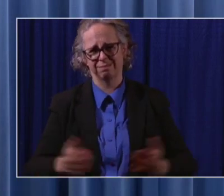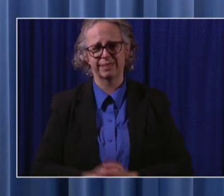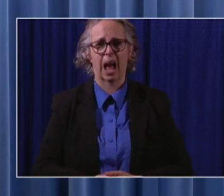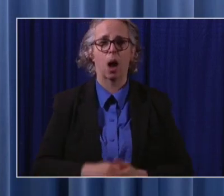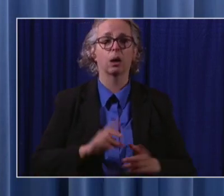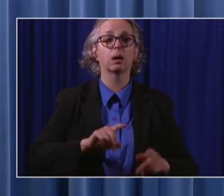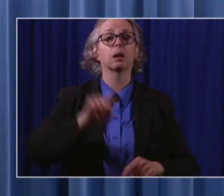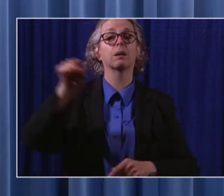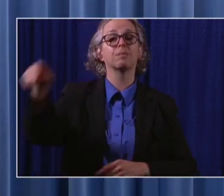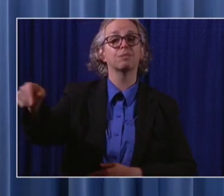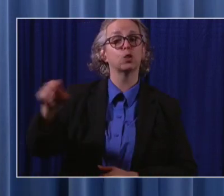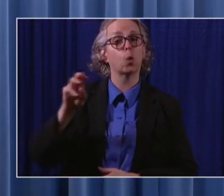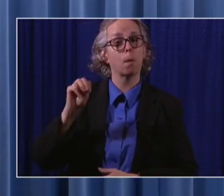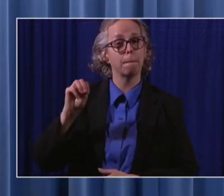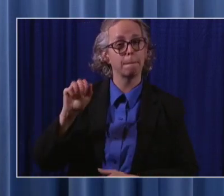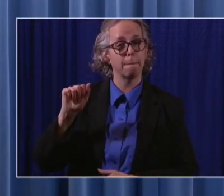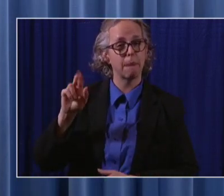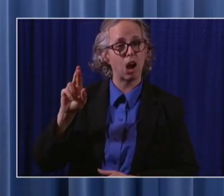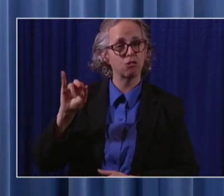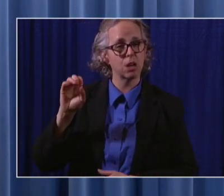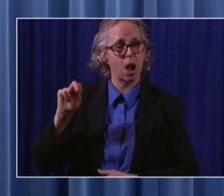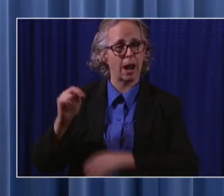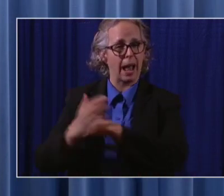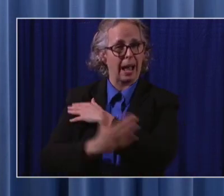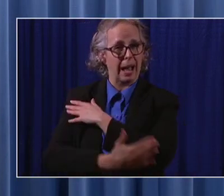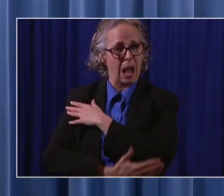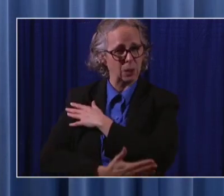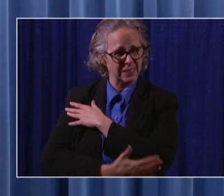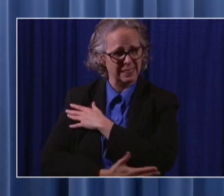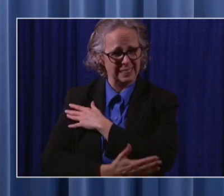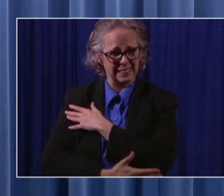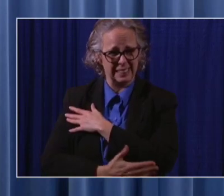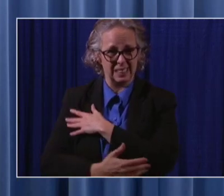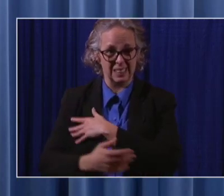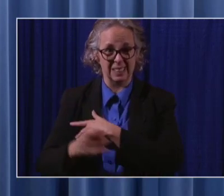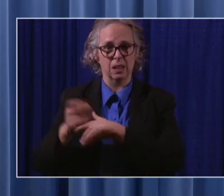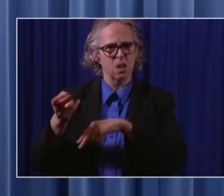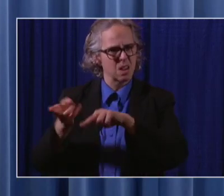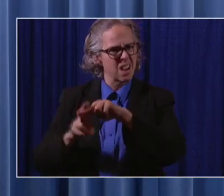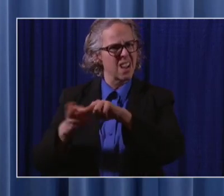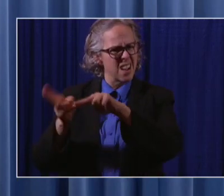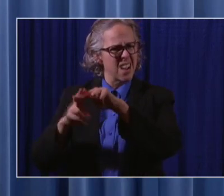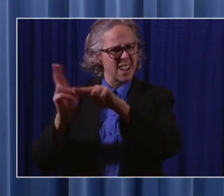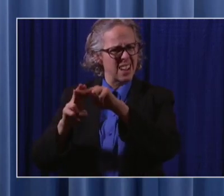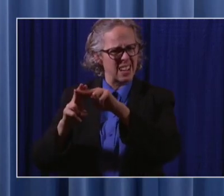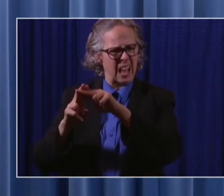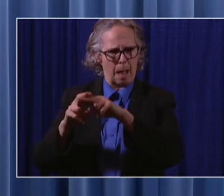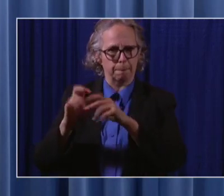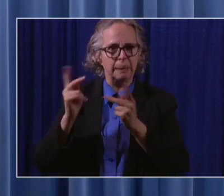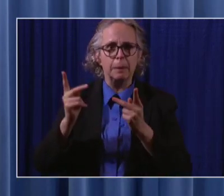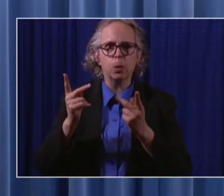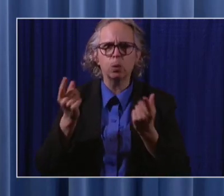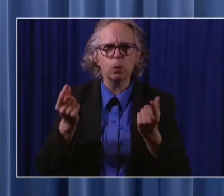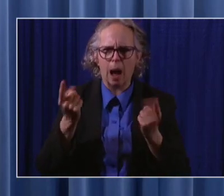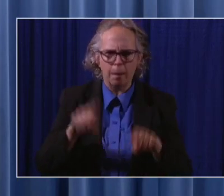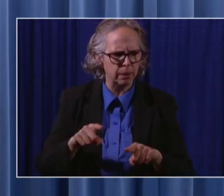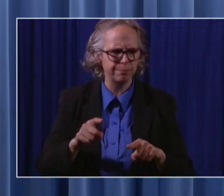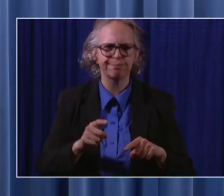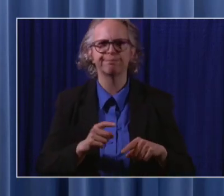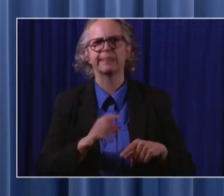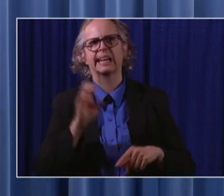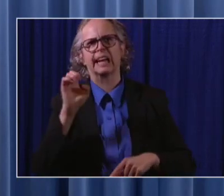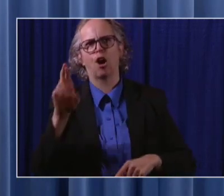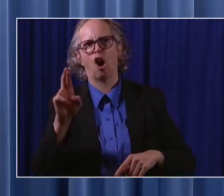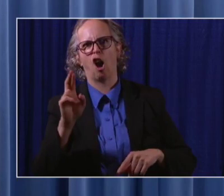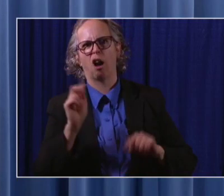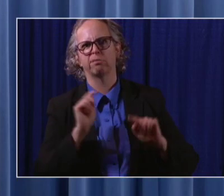sustained increase in new cases and also a sustained increase in emergency department visits. Again, early indicator. So while in the state